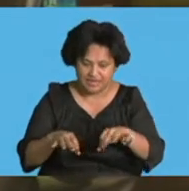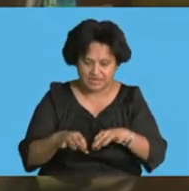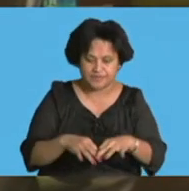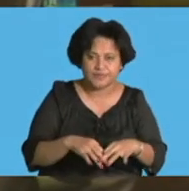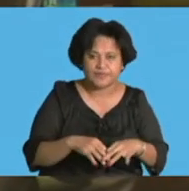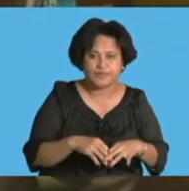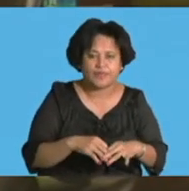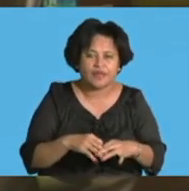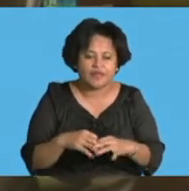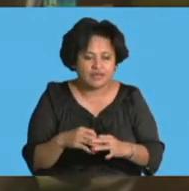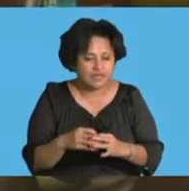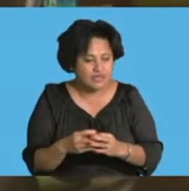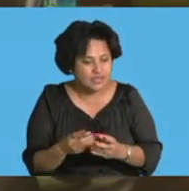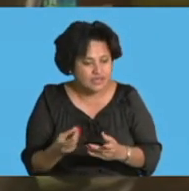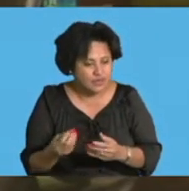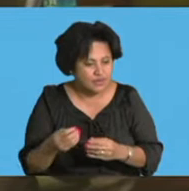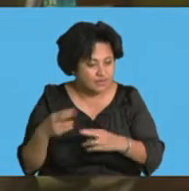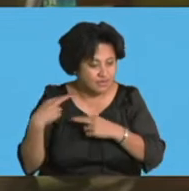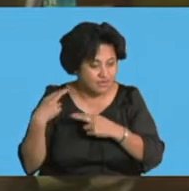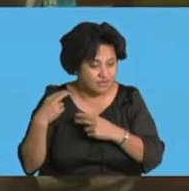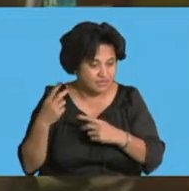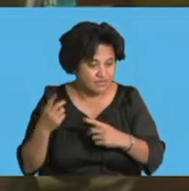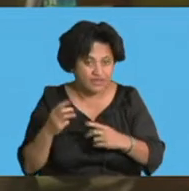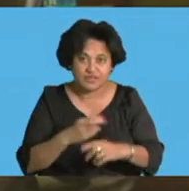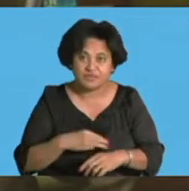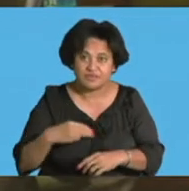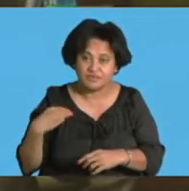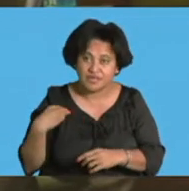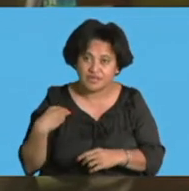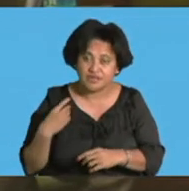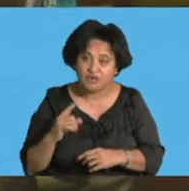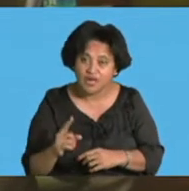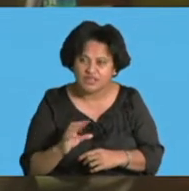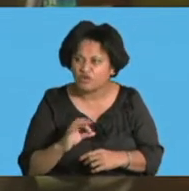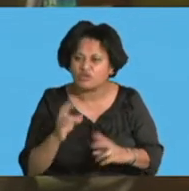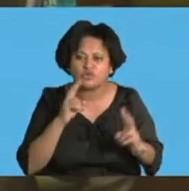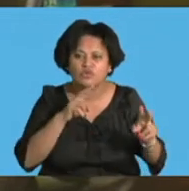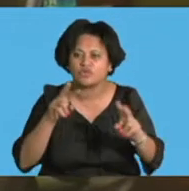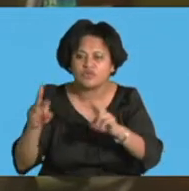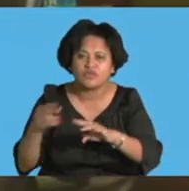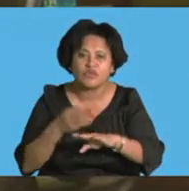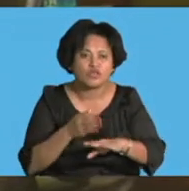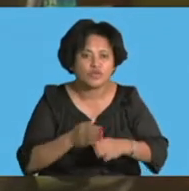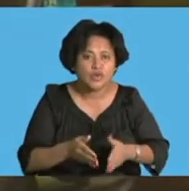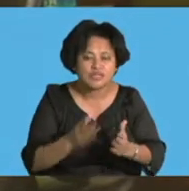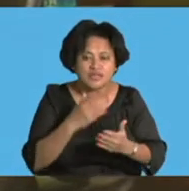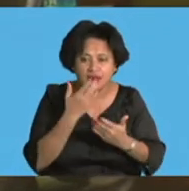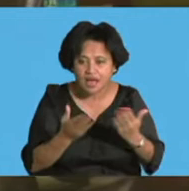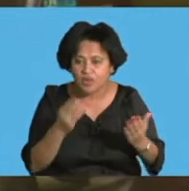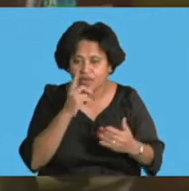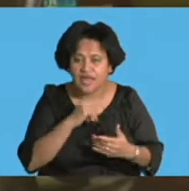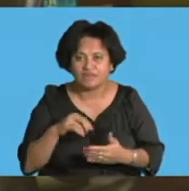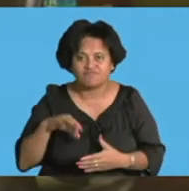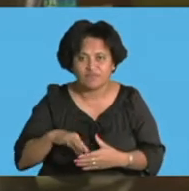said the role of the ministries is not to find new ways to spend money. Rather, it is exhibited good